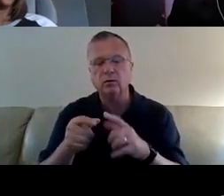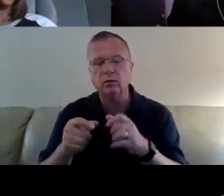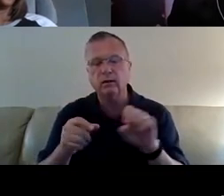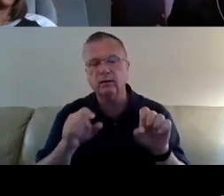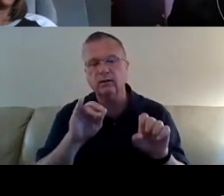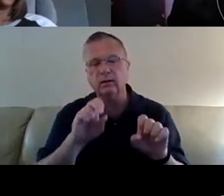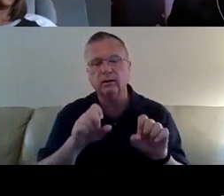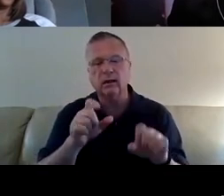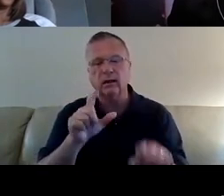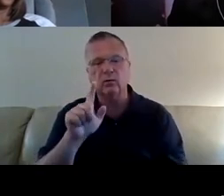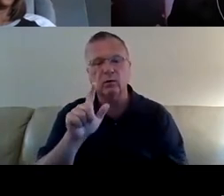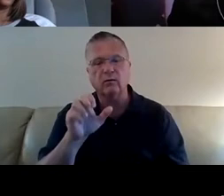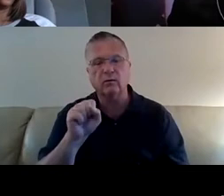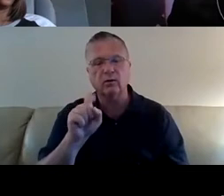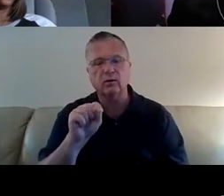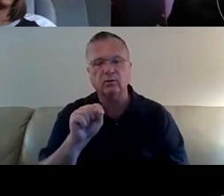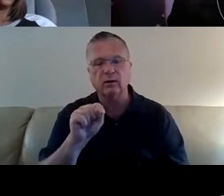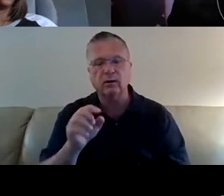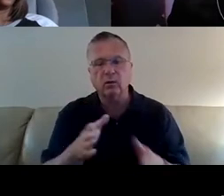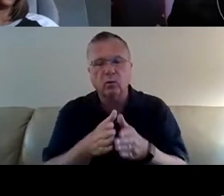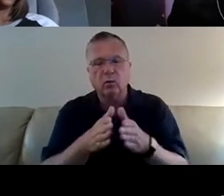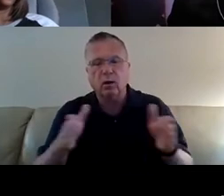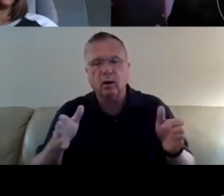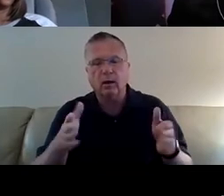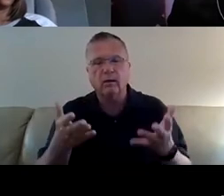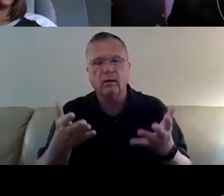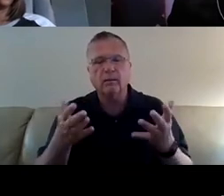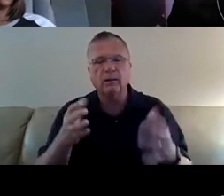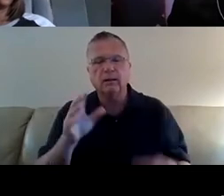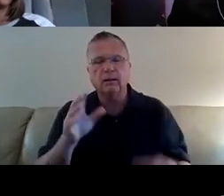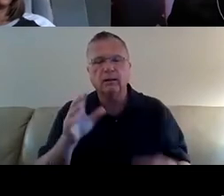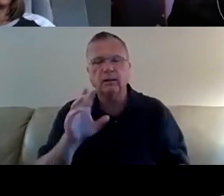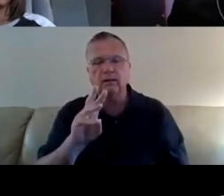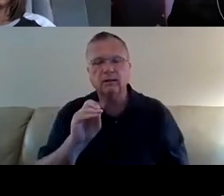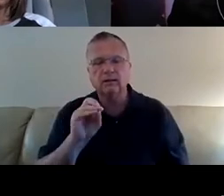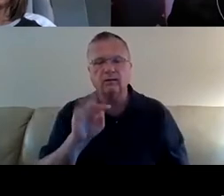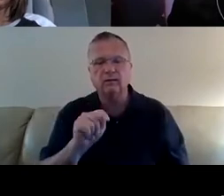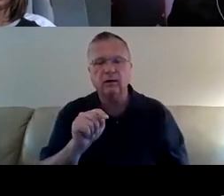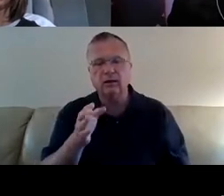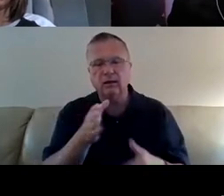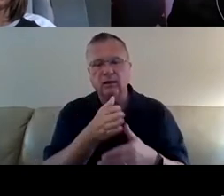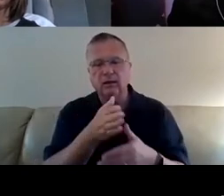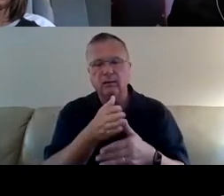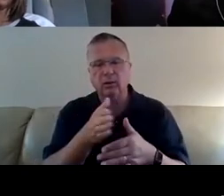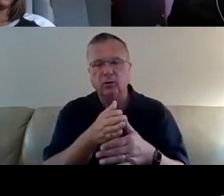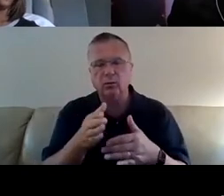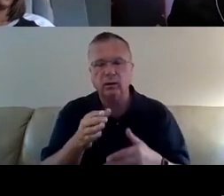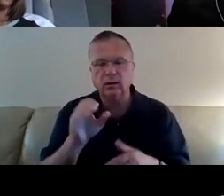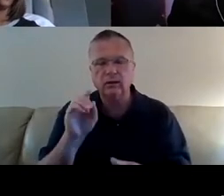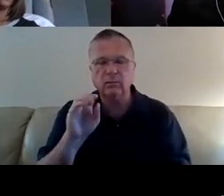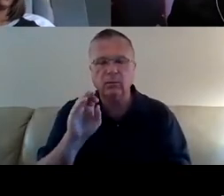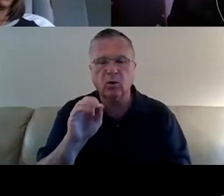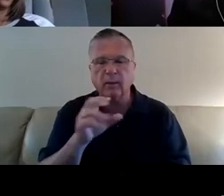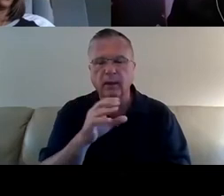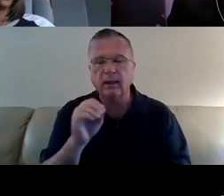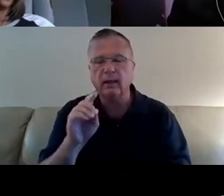Street, 60 feet in width between Smallman Street and Railroad in the second ward of the city.